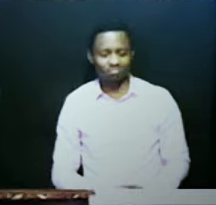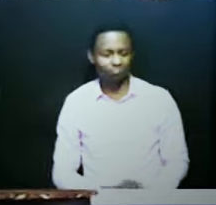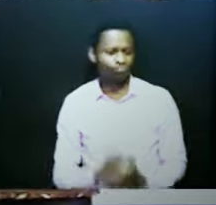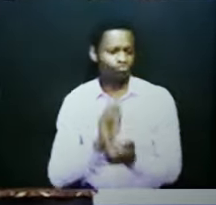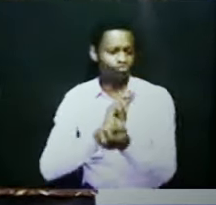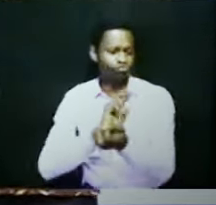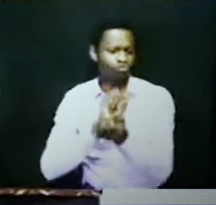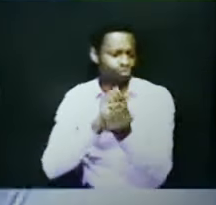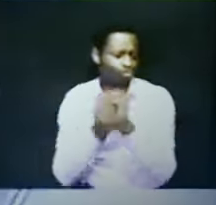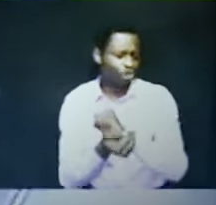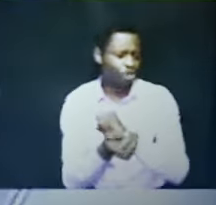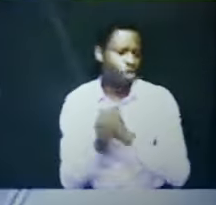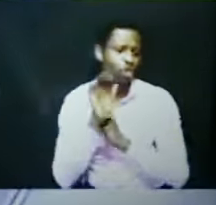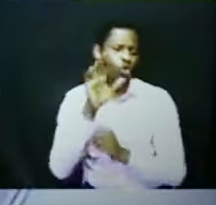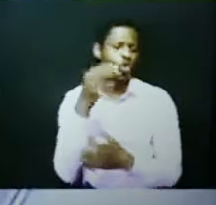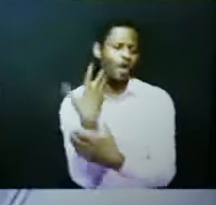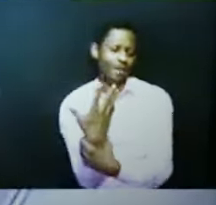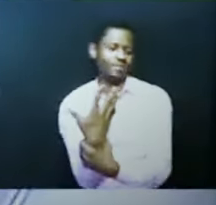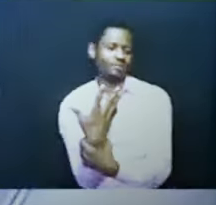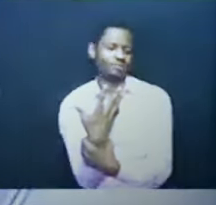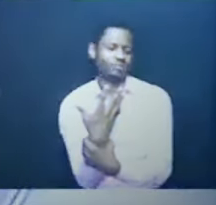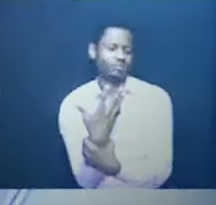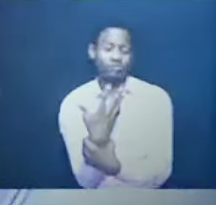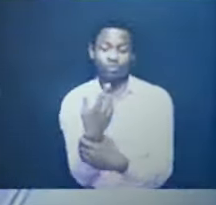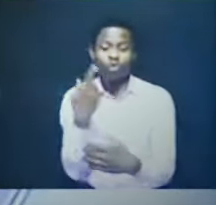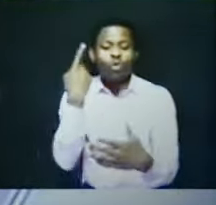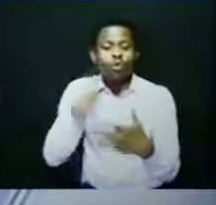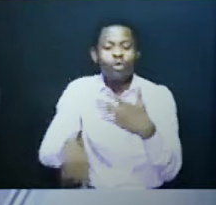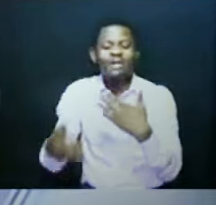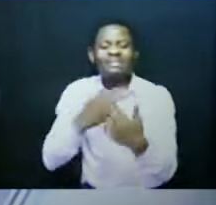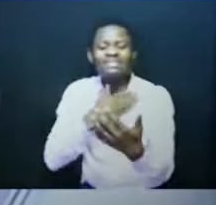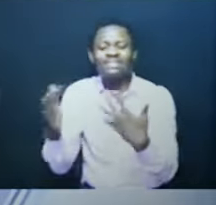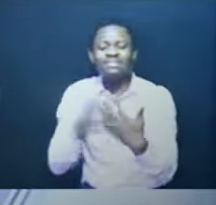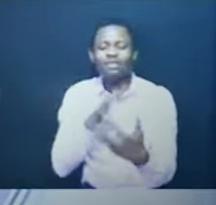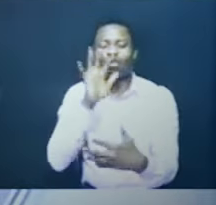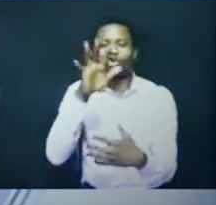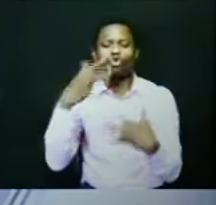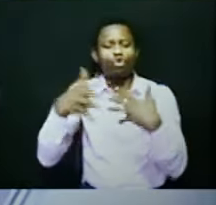your hands. Whatever your hands finds to do,